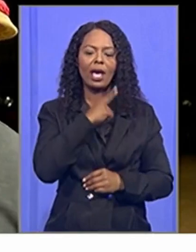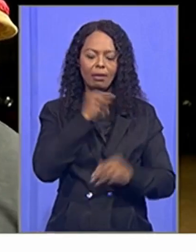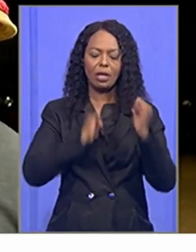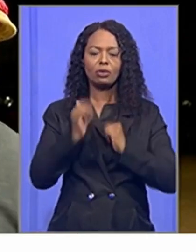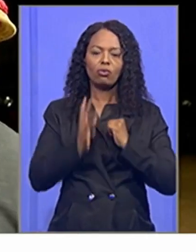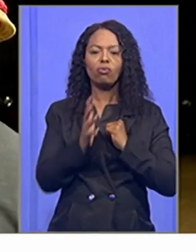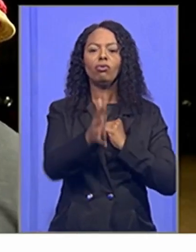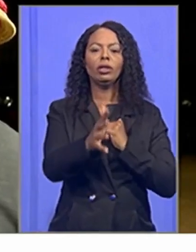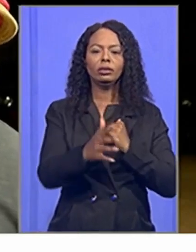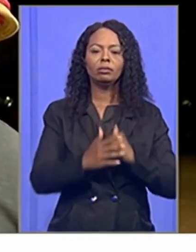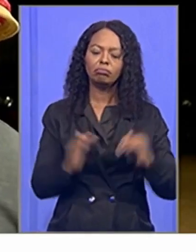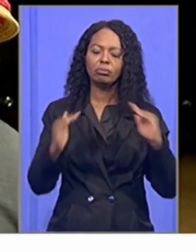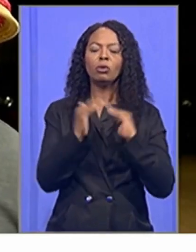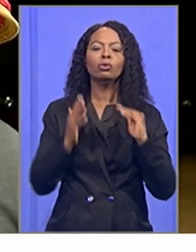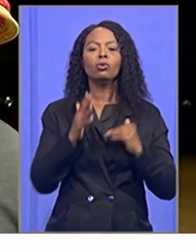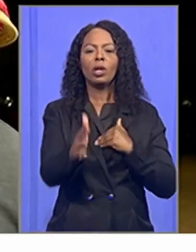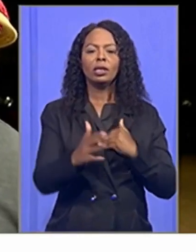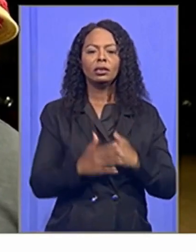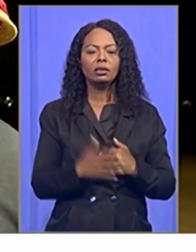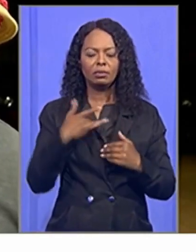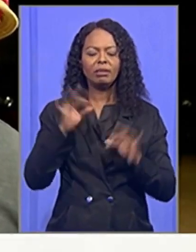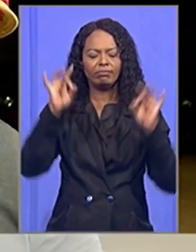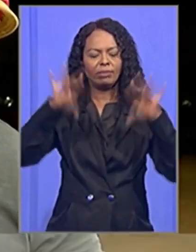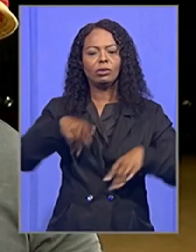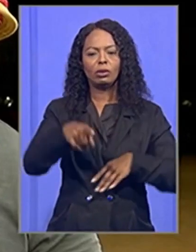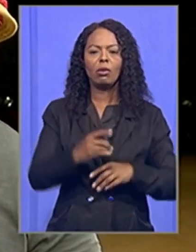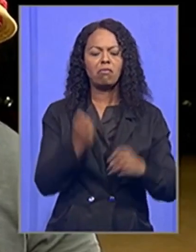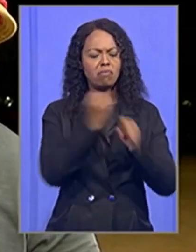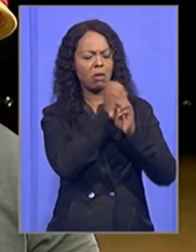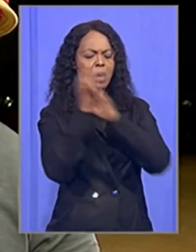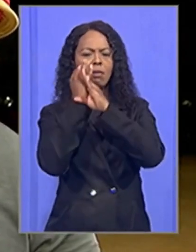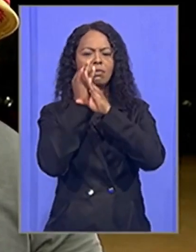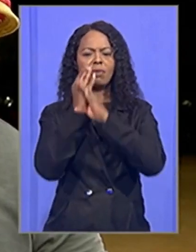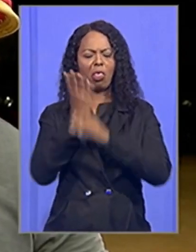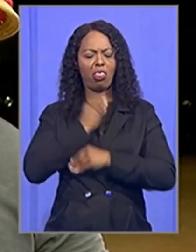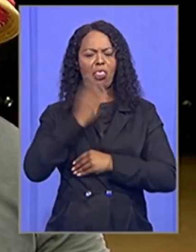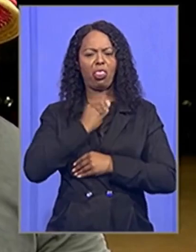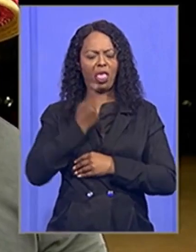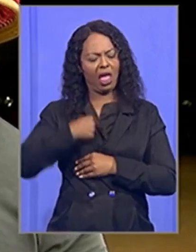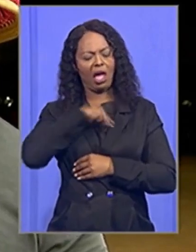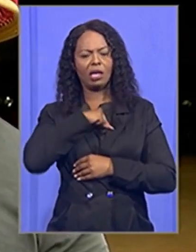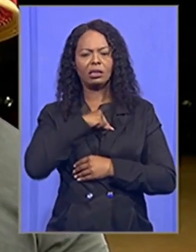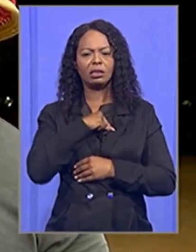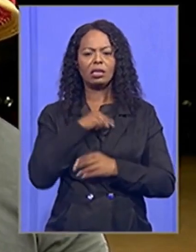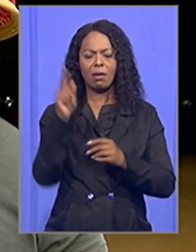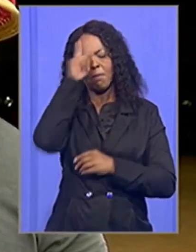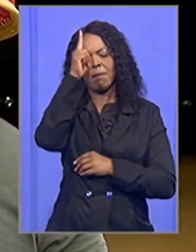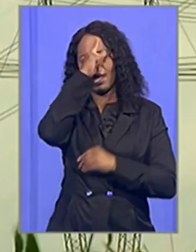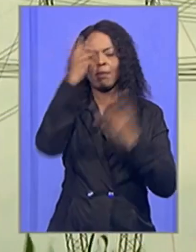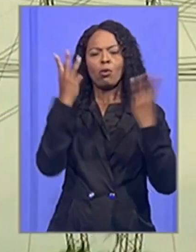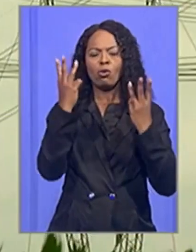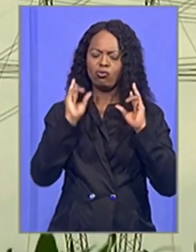tsena kaofela tse tsa kgetseng ga ra e rata ba re tlhokofala ba re nyenyefaditse gagolo re le setšhaba sa batho ba